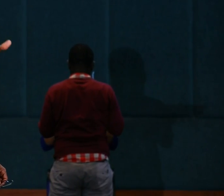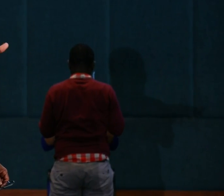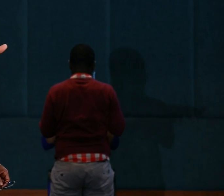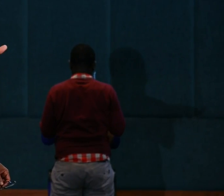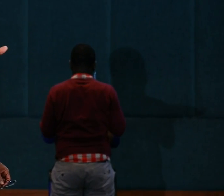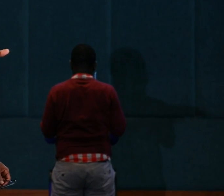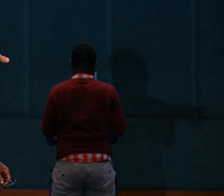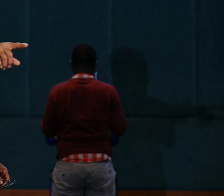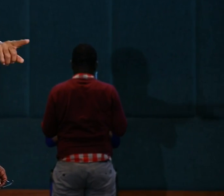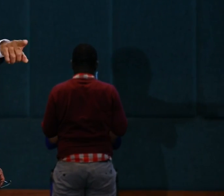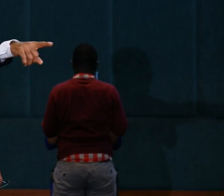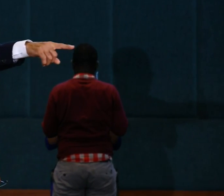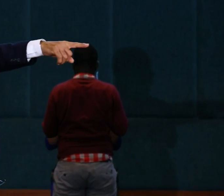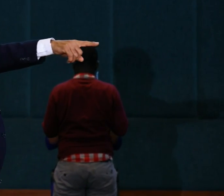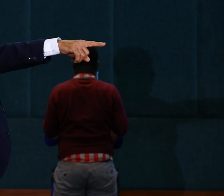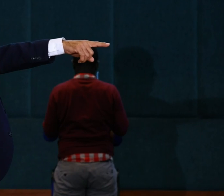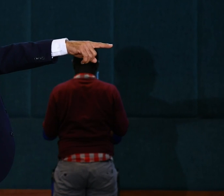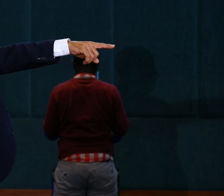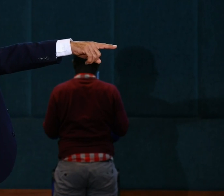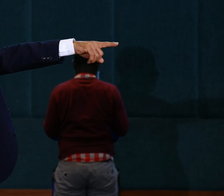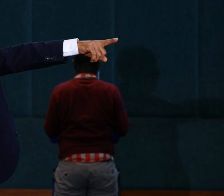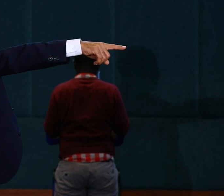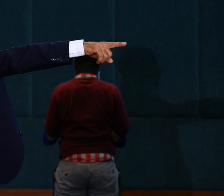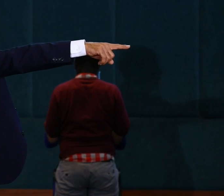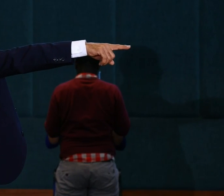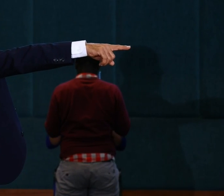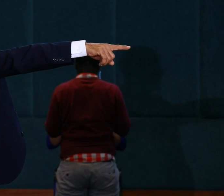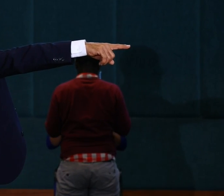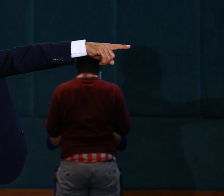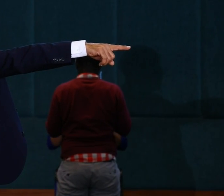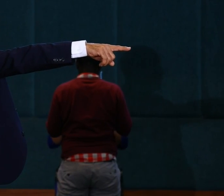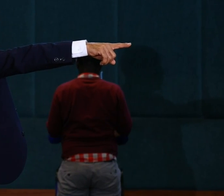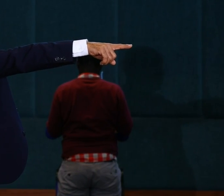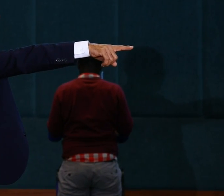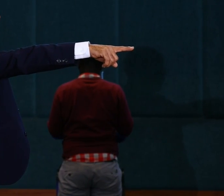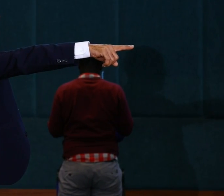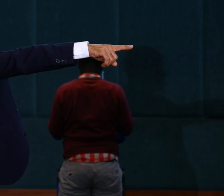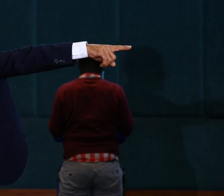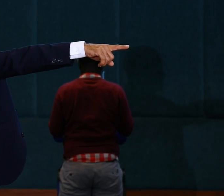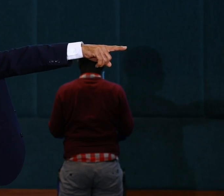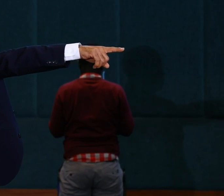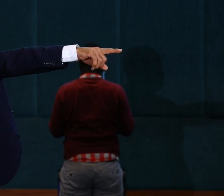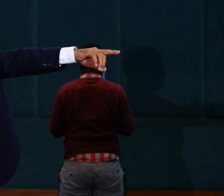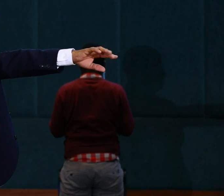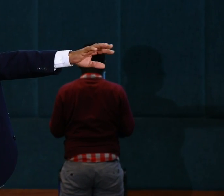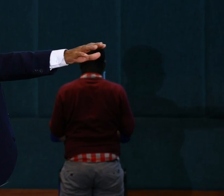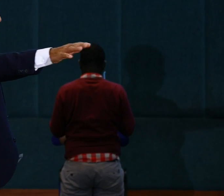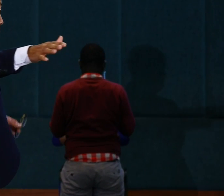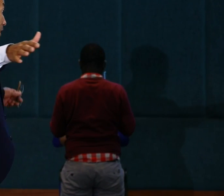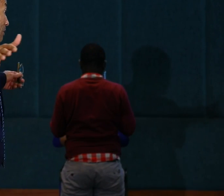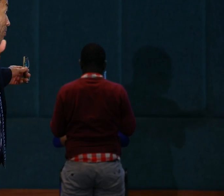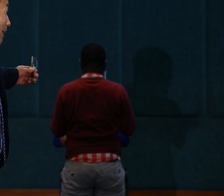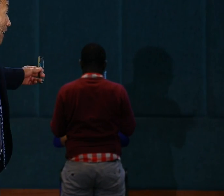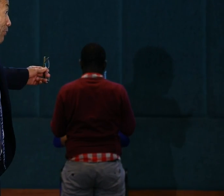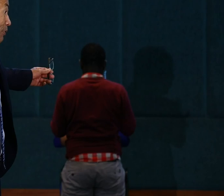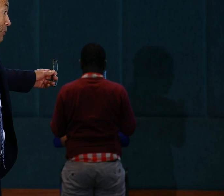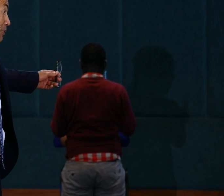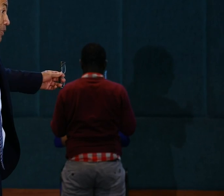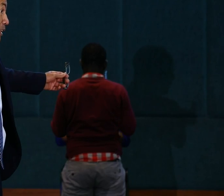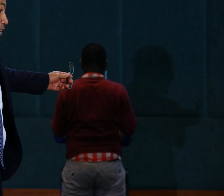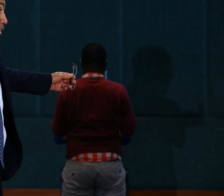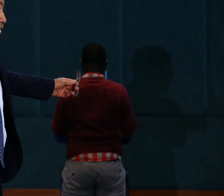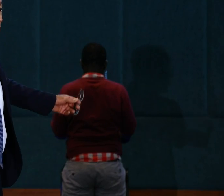Unbelief is what caused the people in Noah's days to be lost. Didn't